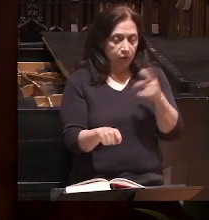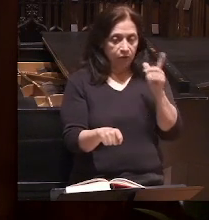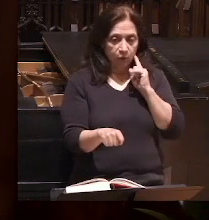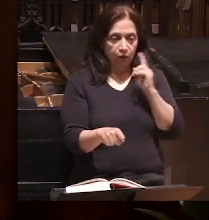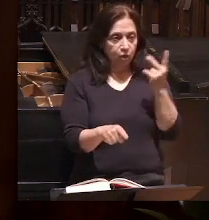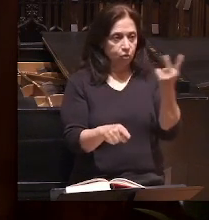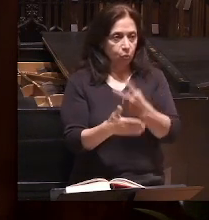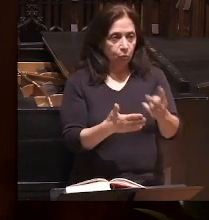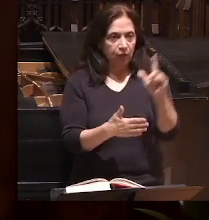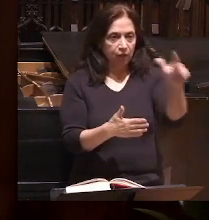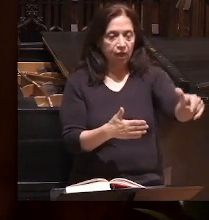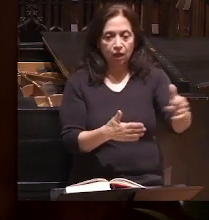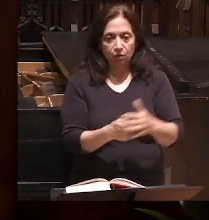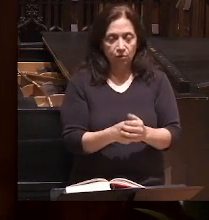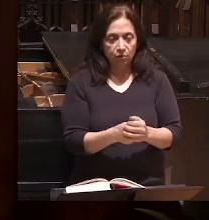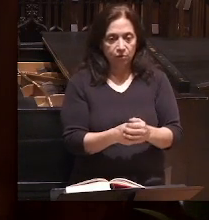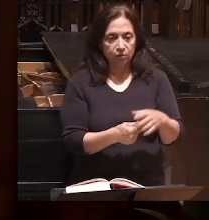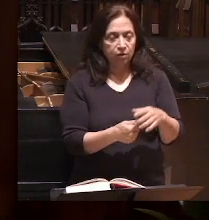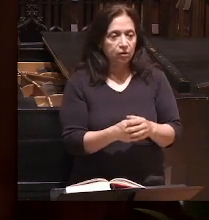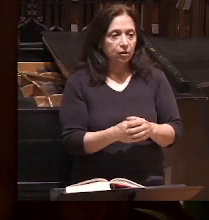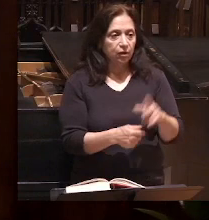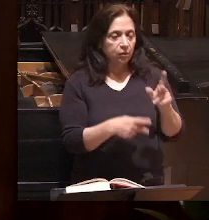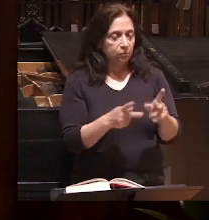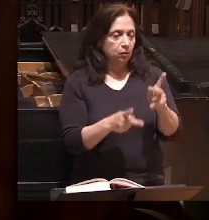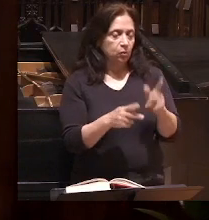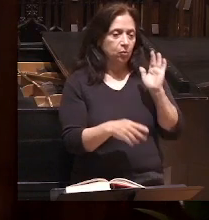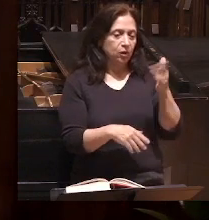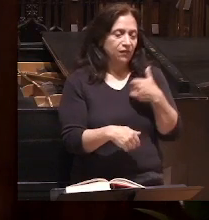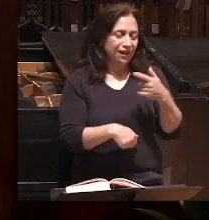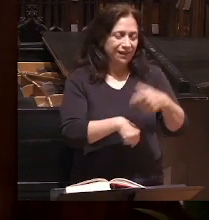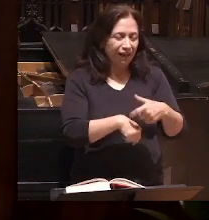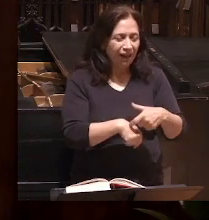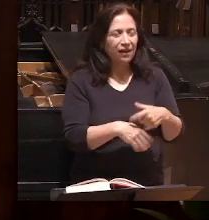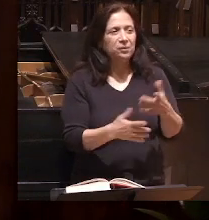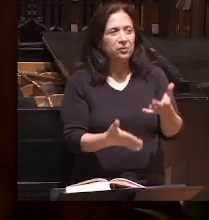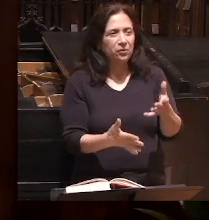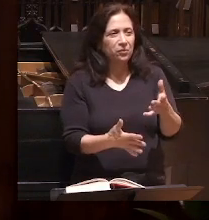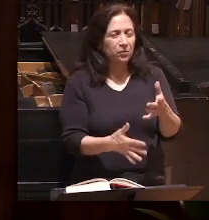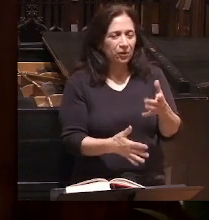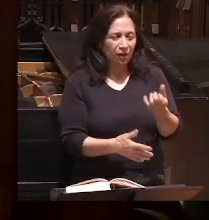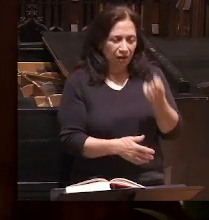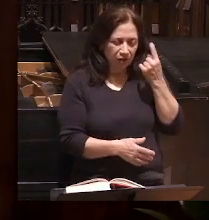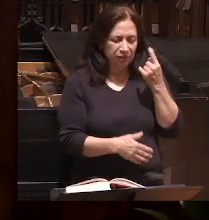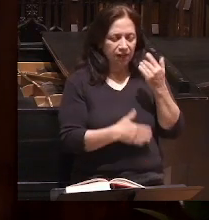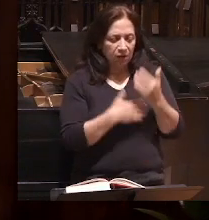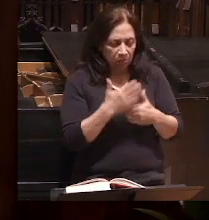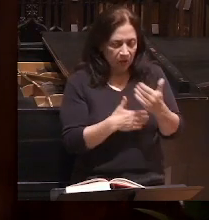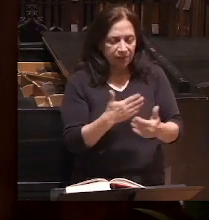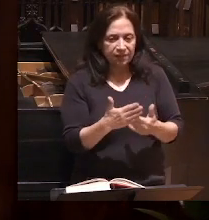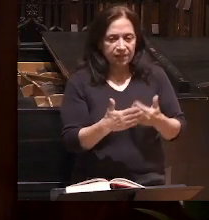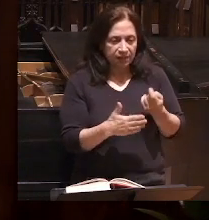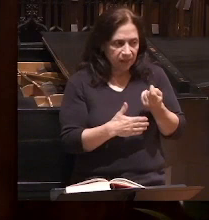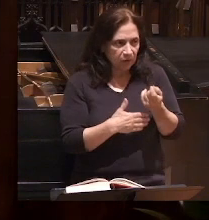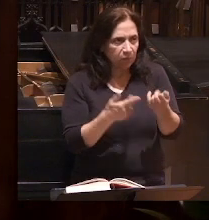2 weeks after the resurrection, when folks would have had time to kind of take in and process a little bit,